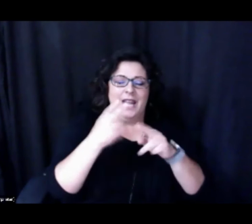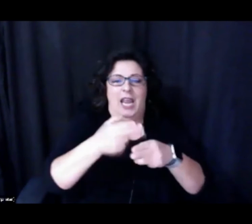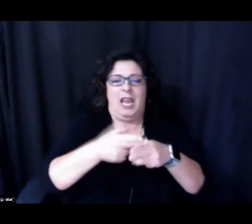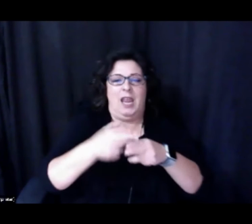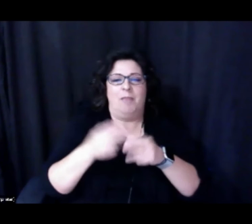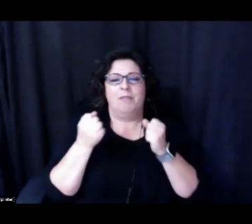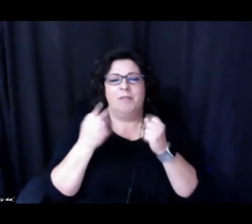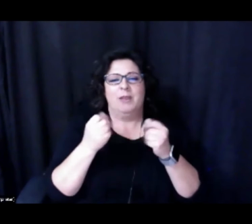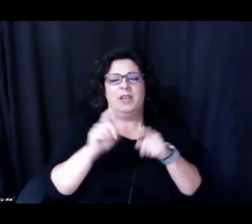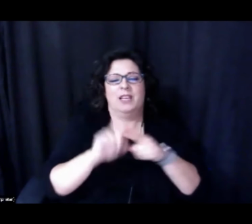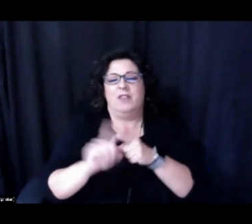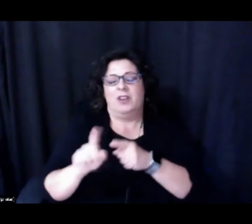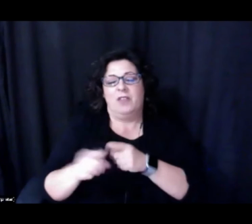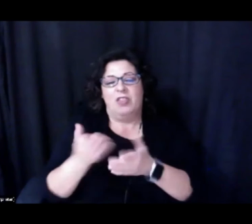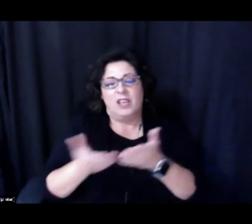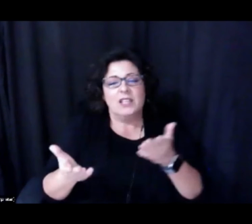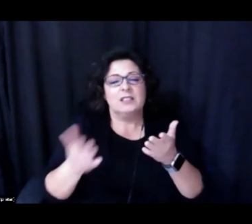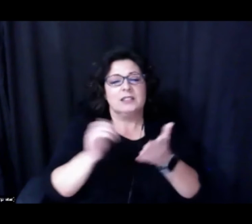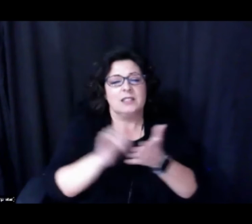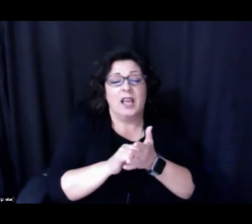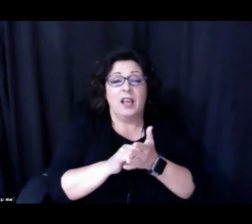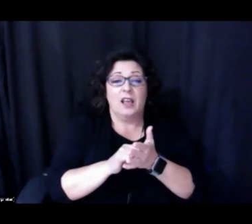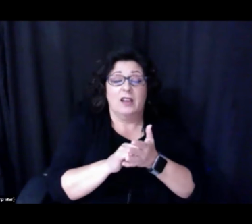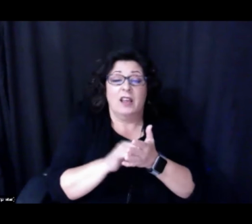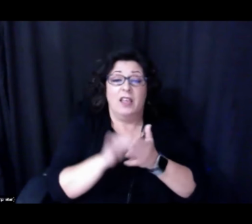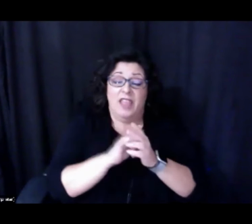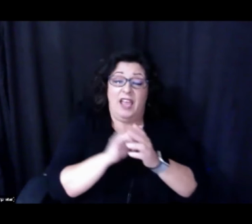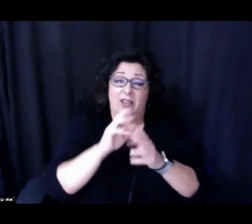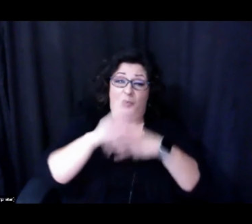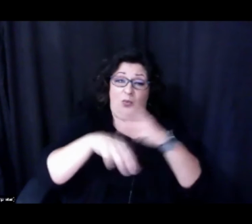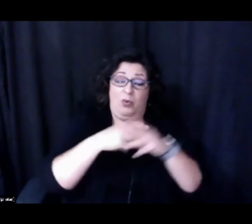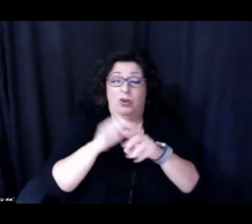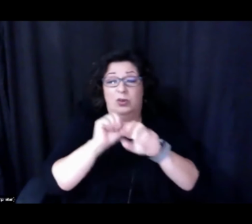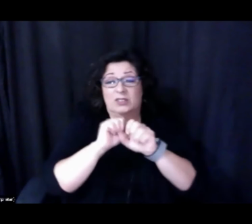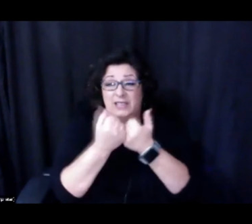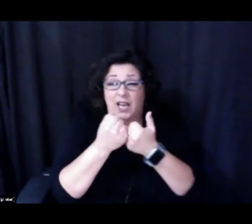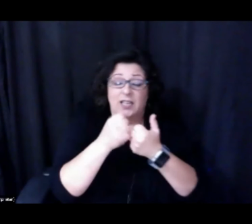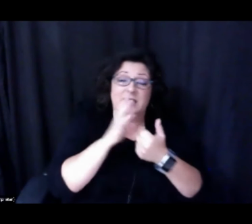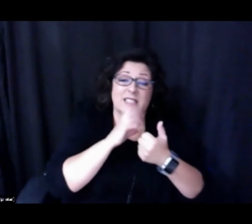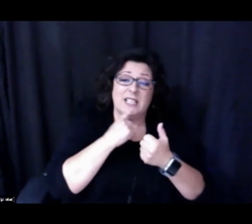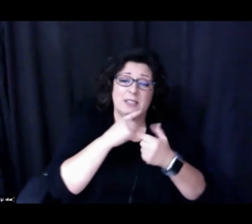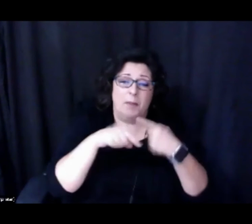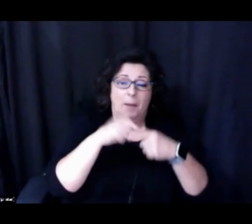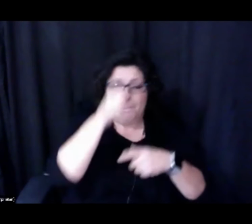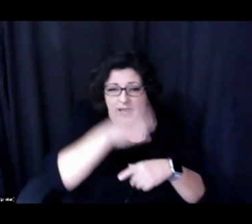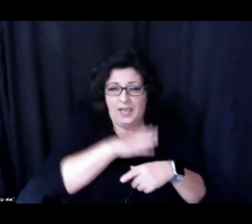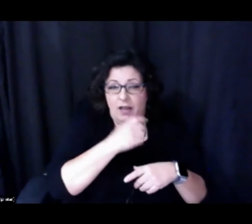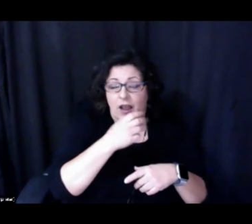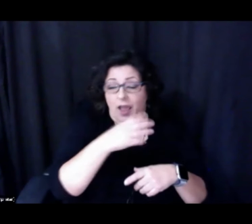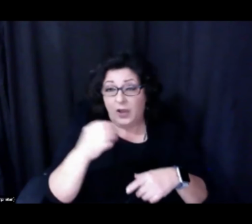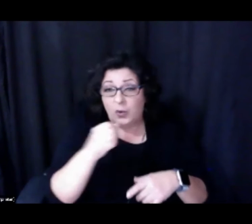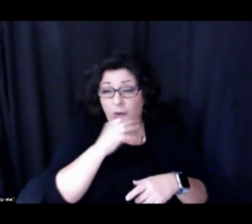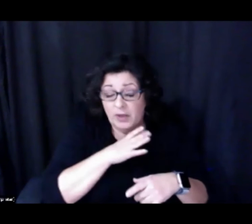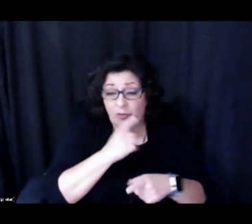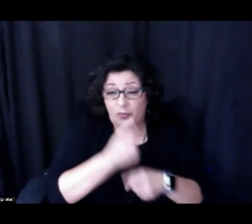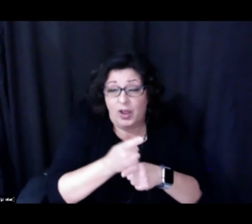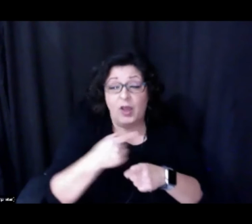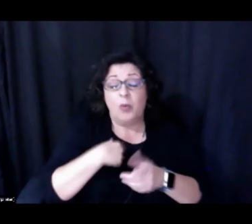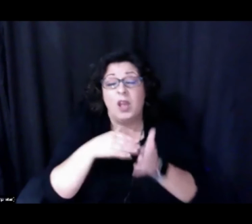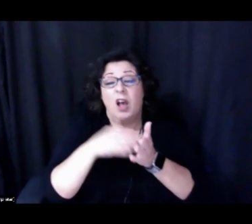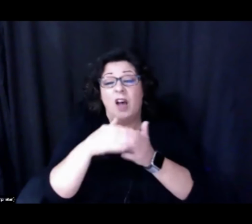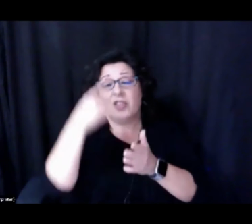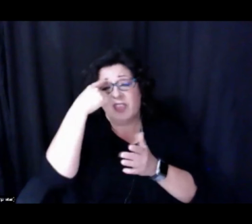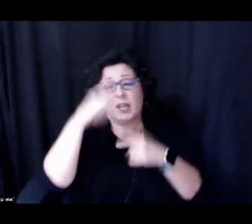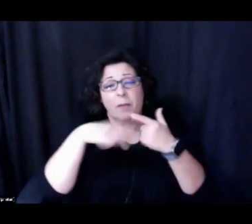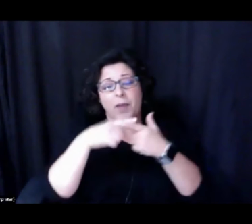things that our society says about men and says about women, right? So oftentimes we think